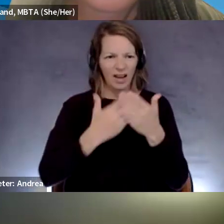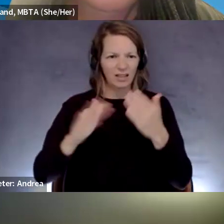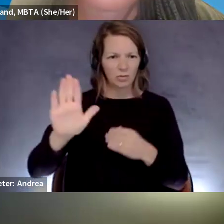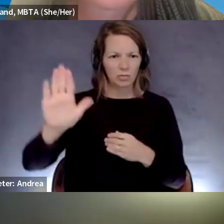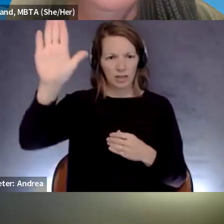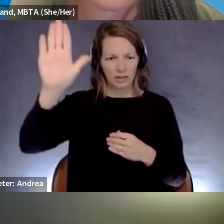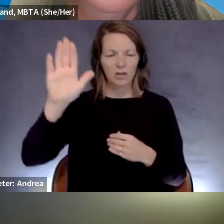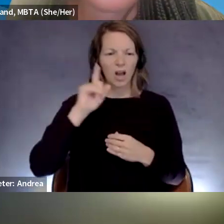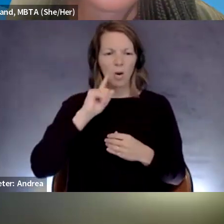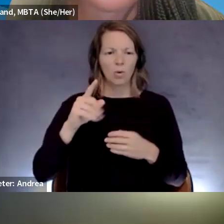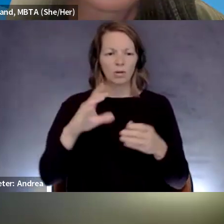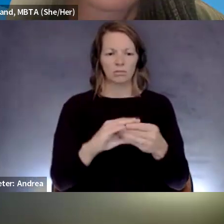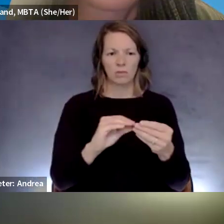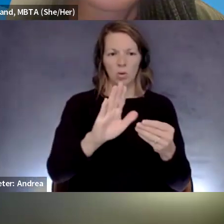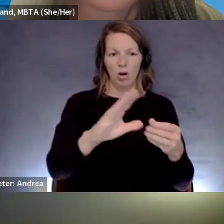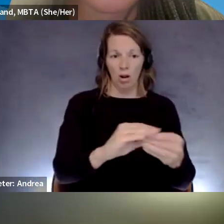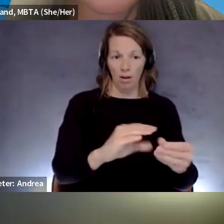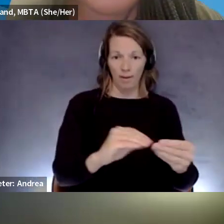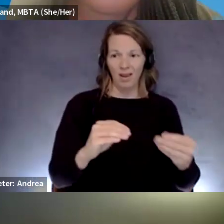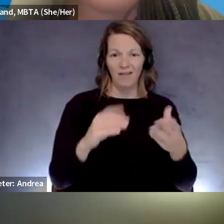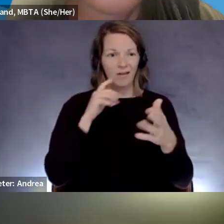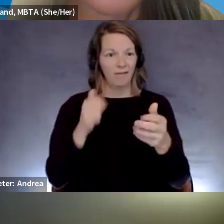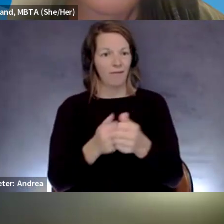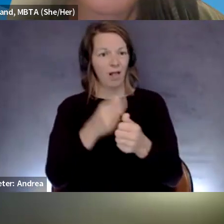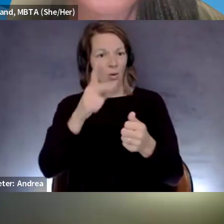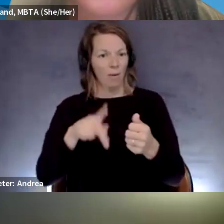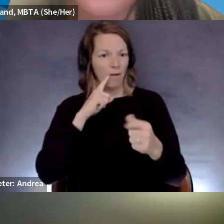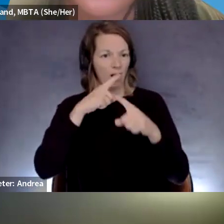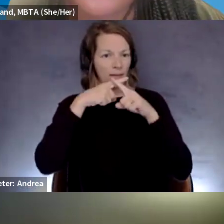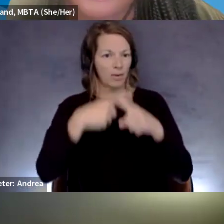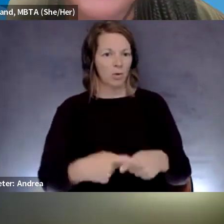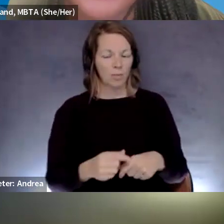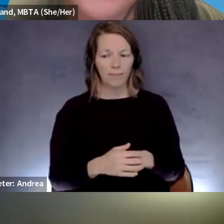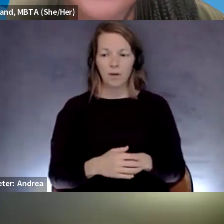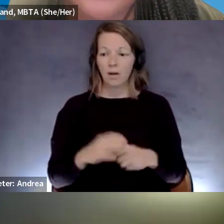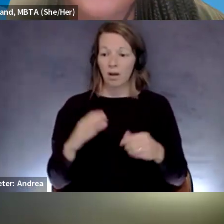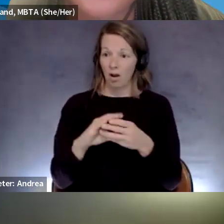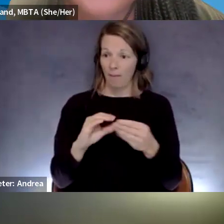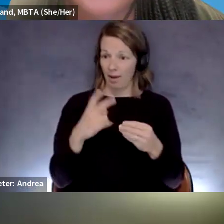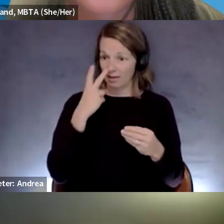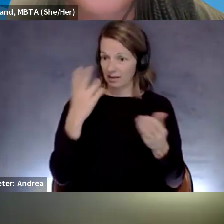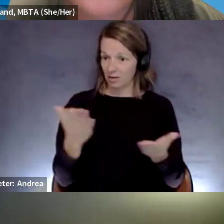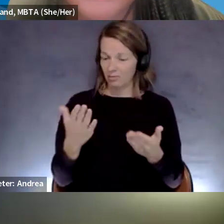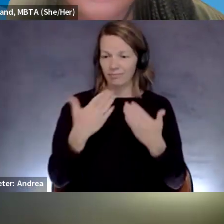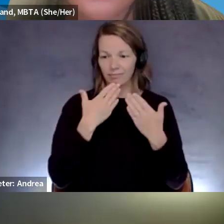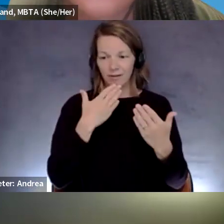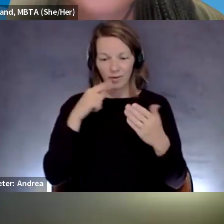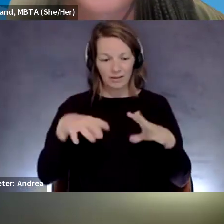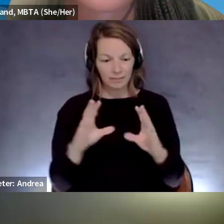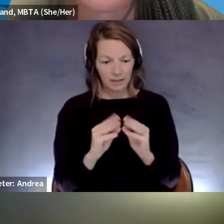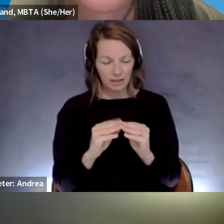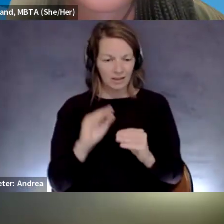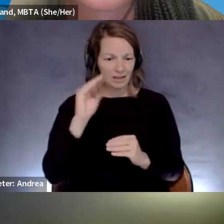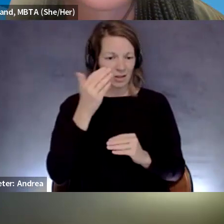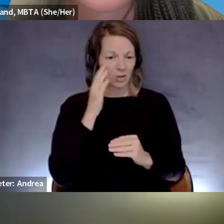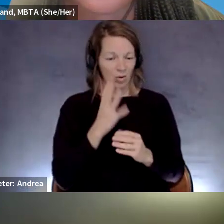as well. So I'll state your comment, and then if there's any follow-up, I'll unmute you. The comment that I see here says, thanks for this meeting. Looks like